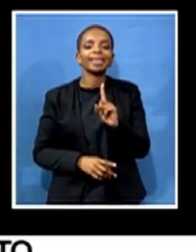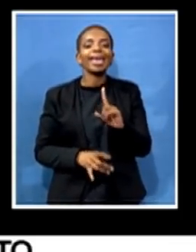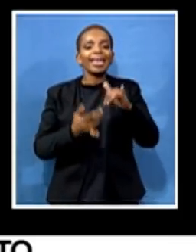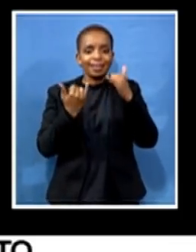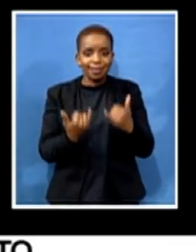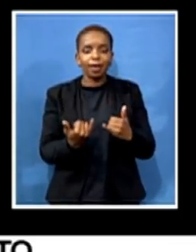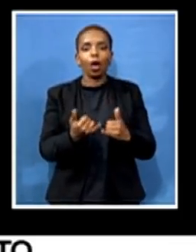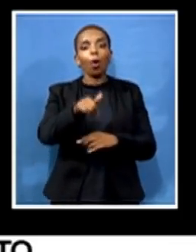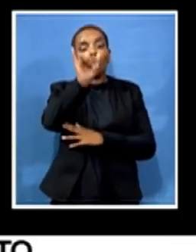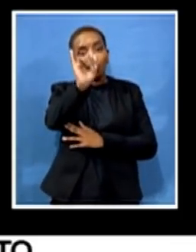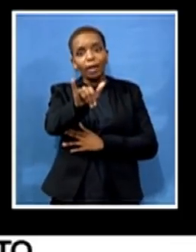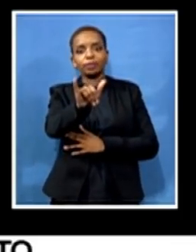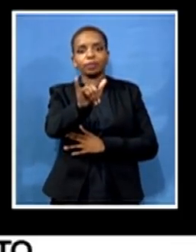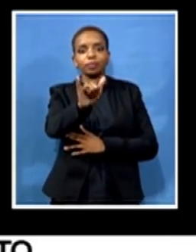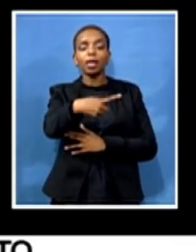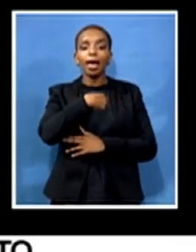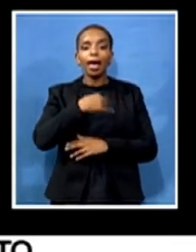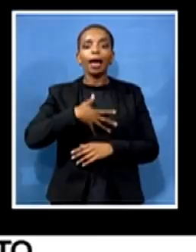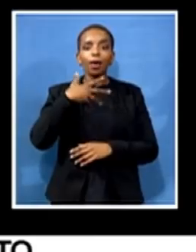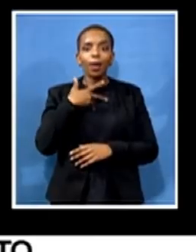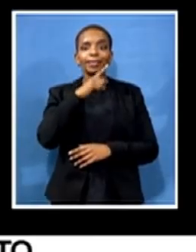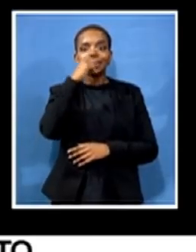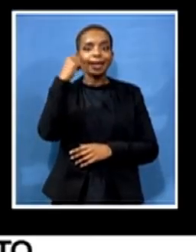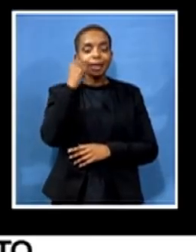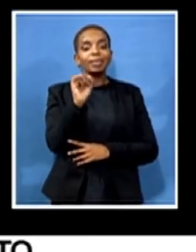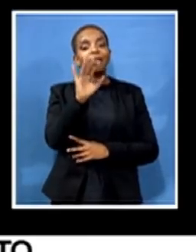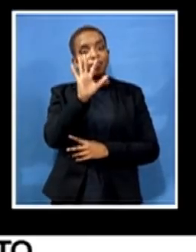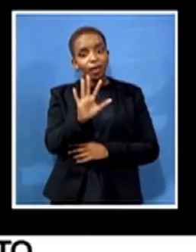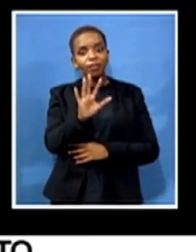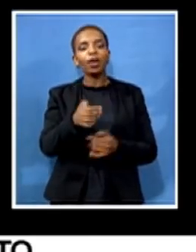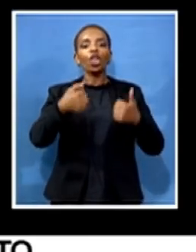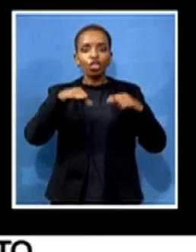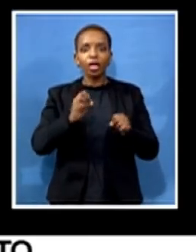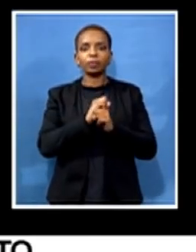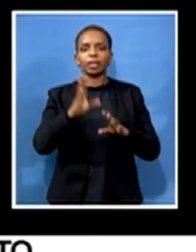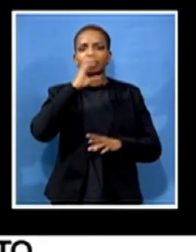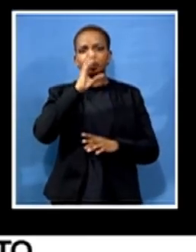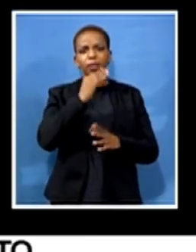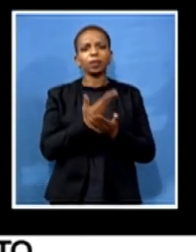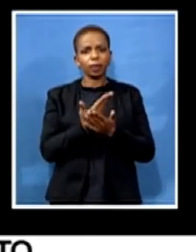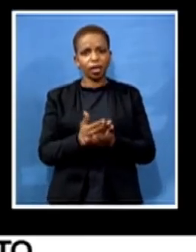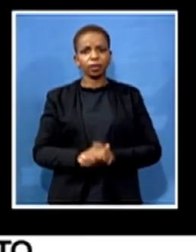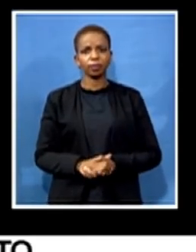5 names, and then I will allow you to speak. Can I have the name? Honorable Bishop.